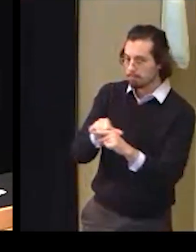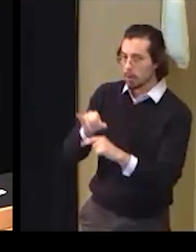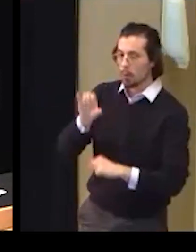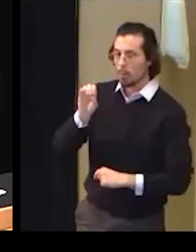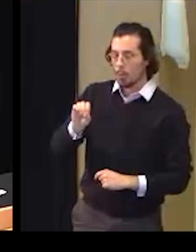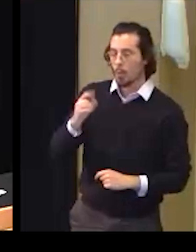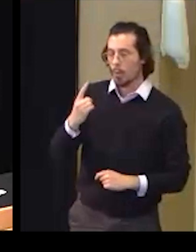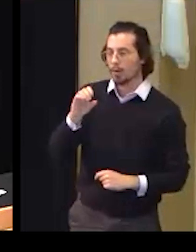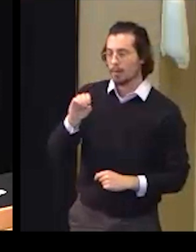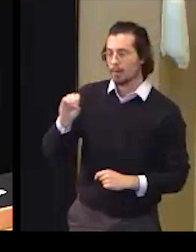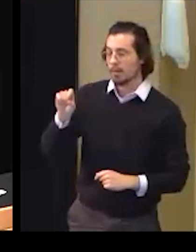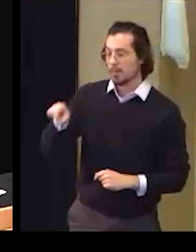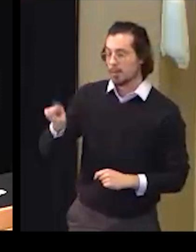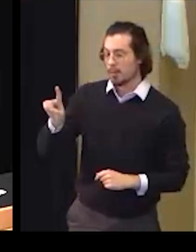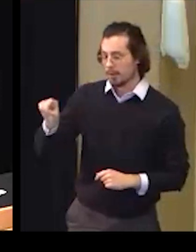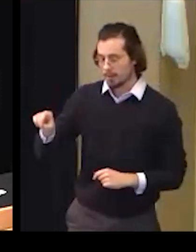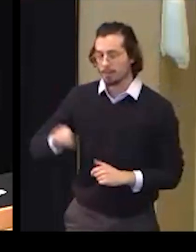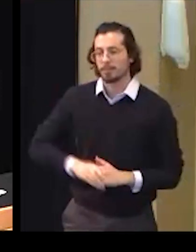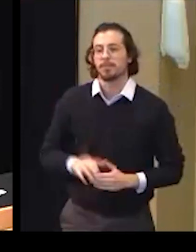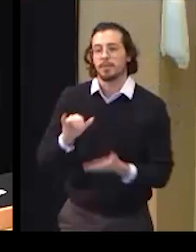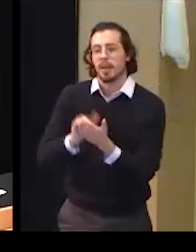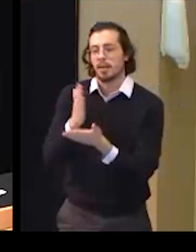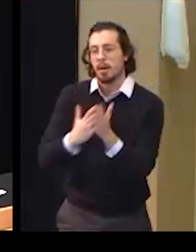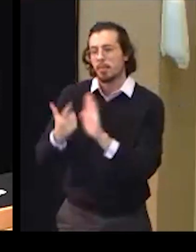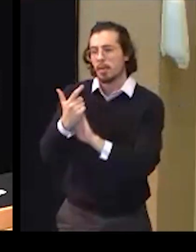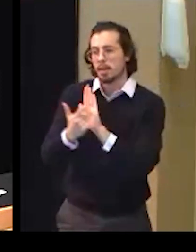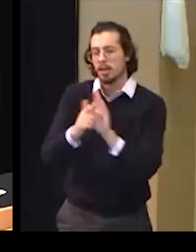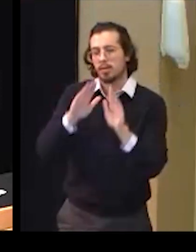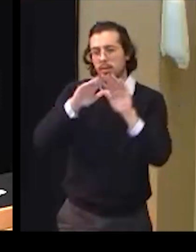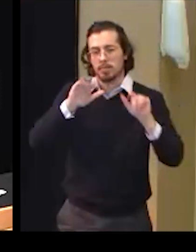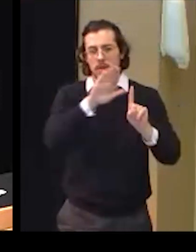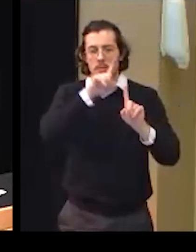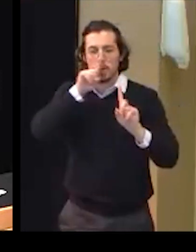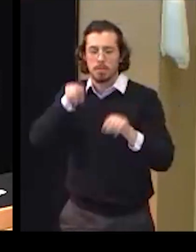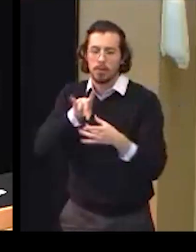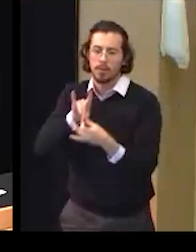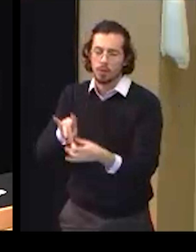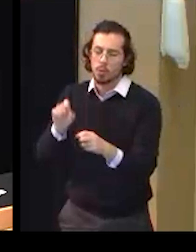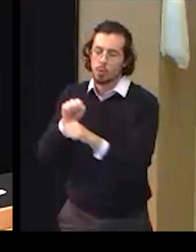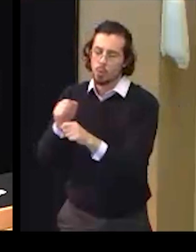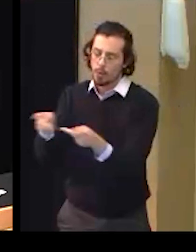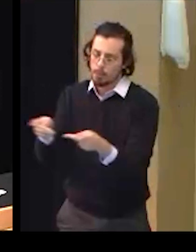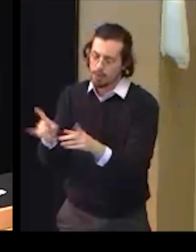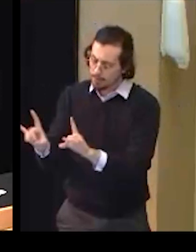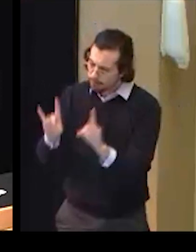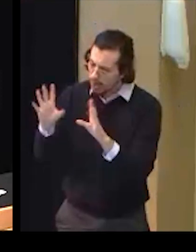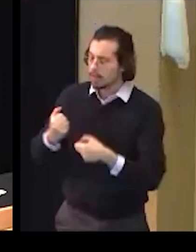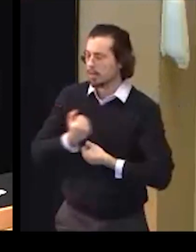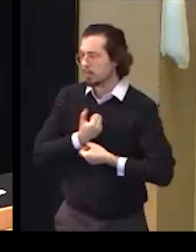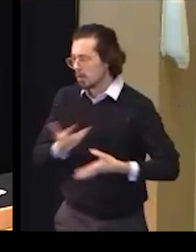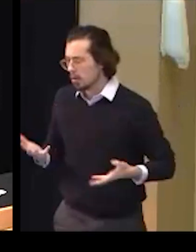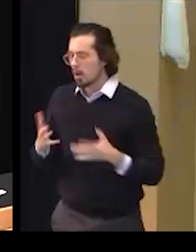1200.0. So those are some of the legal systems responses to workplace violence and burnout.